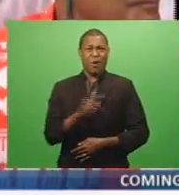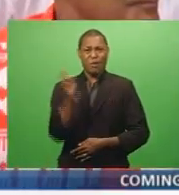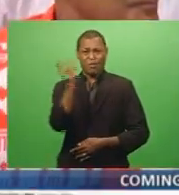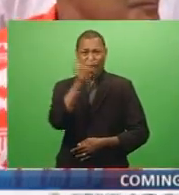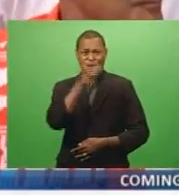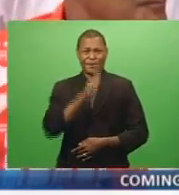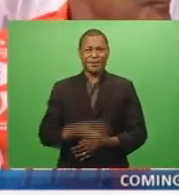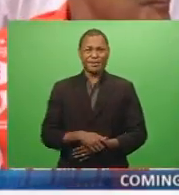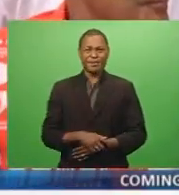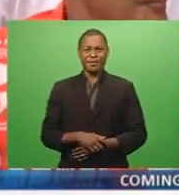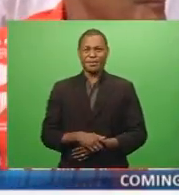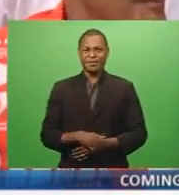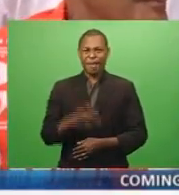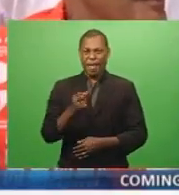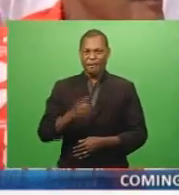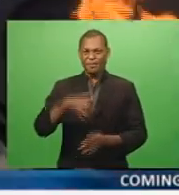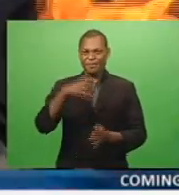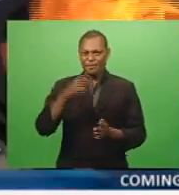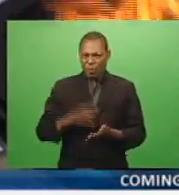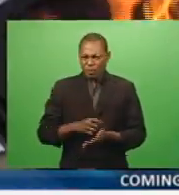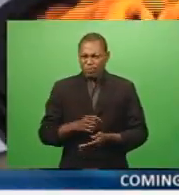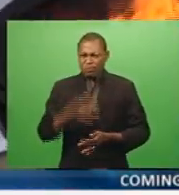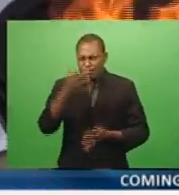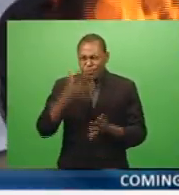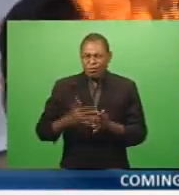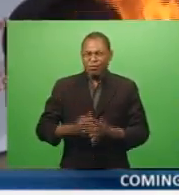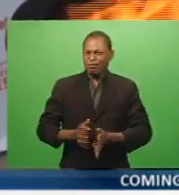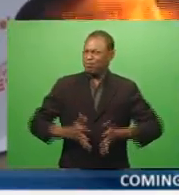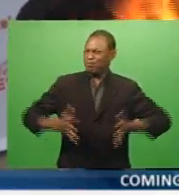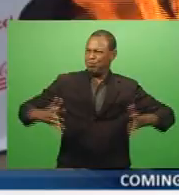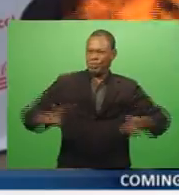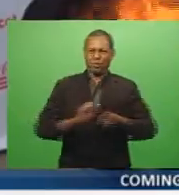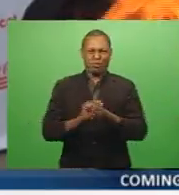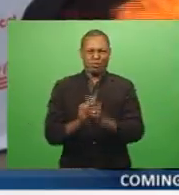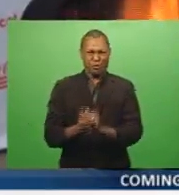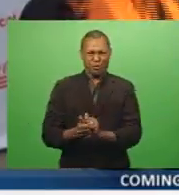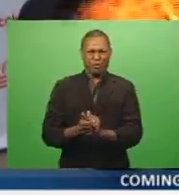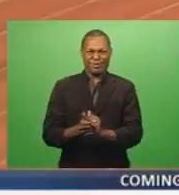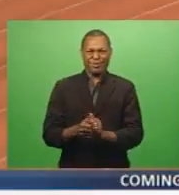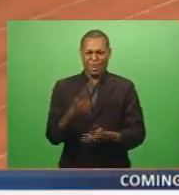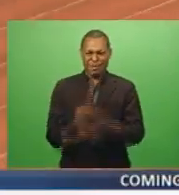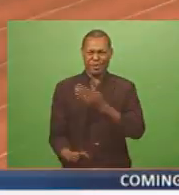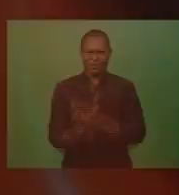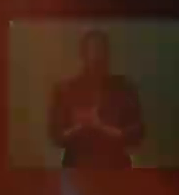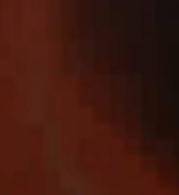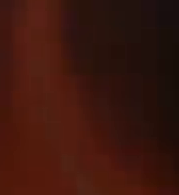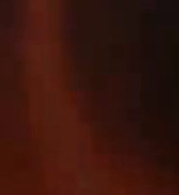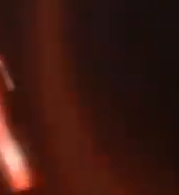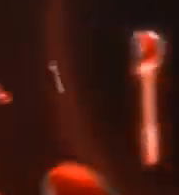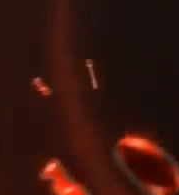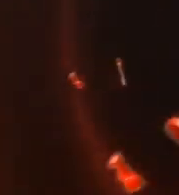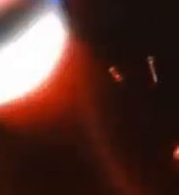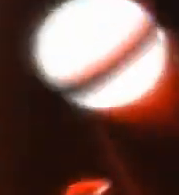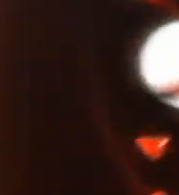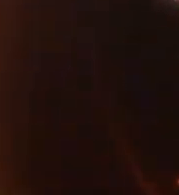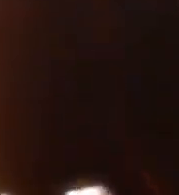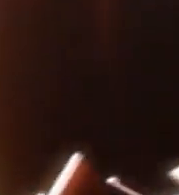And official countdown begins at the Fiji's biggest sporting event. This and more coming up.